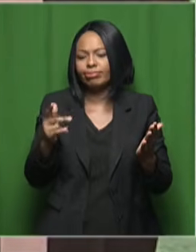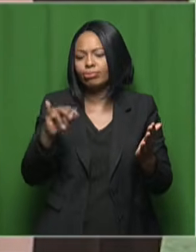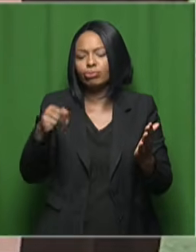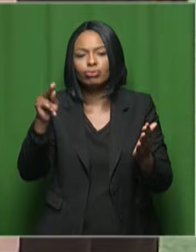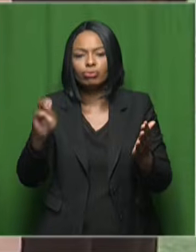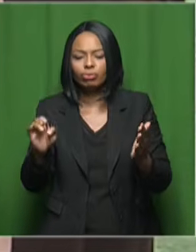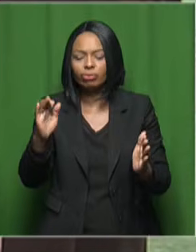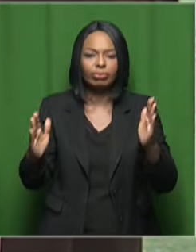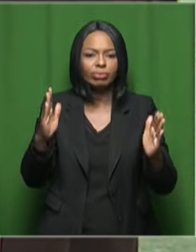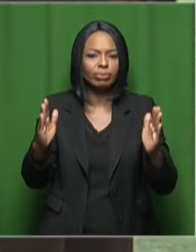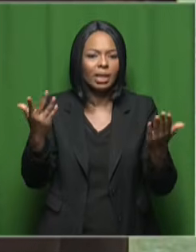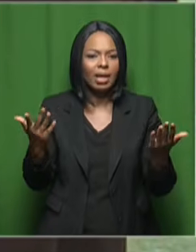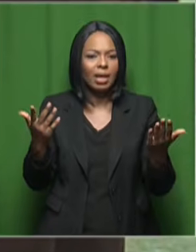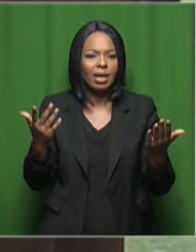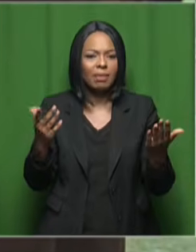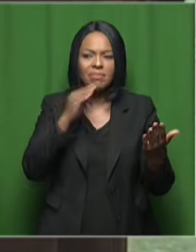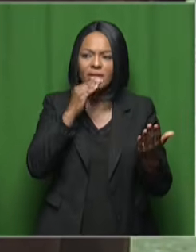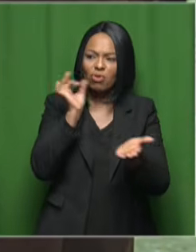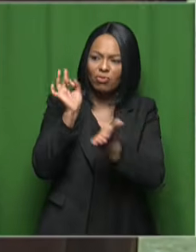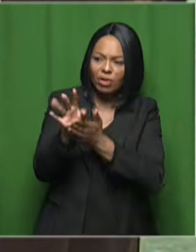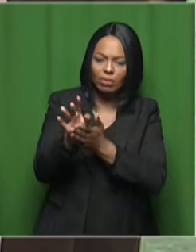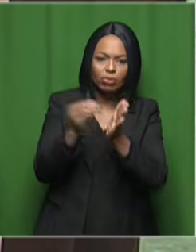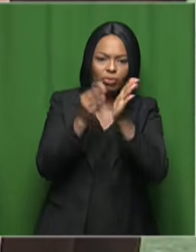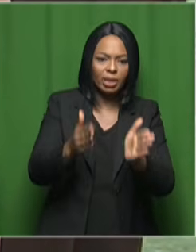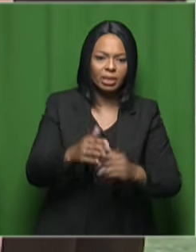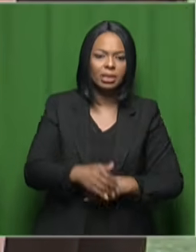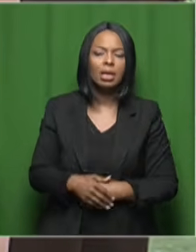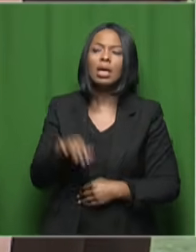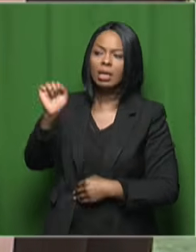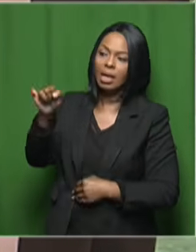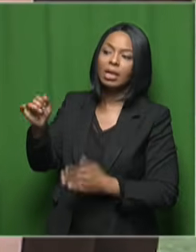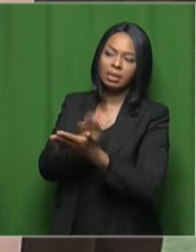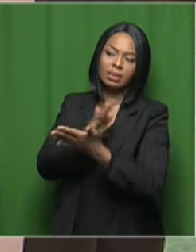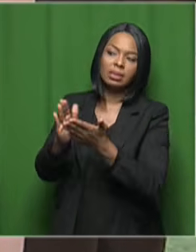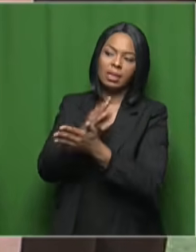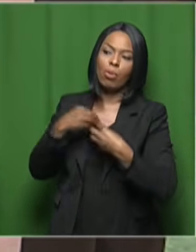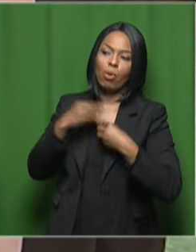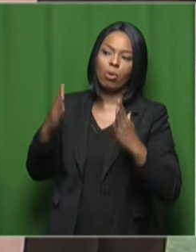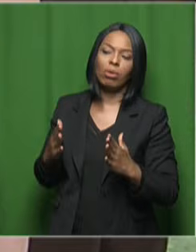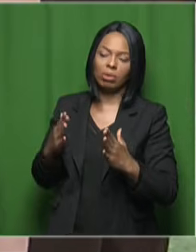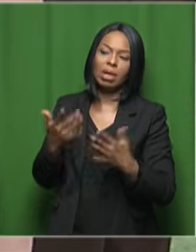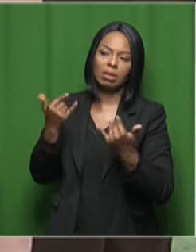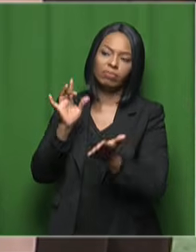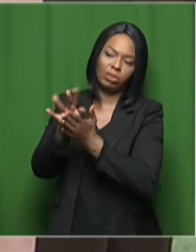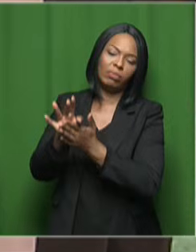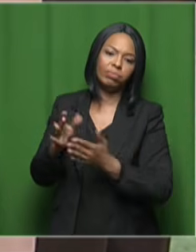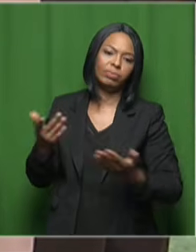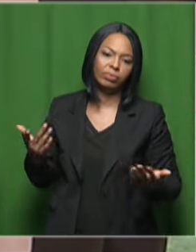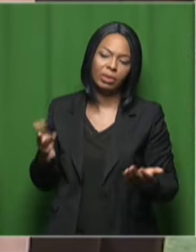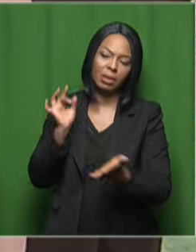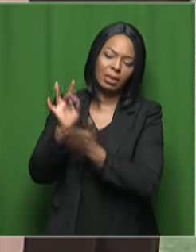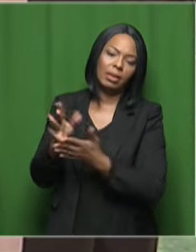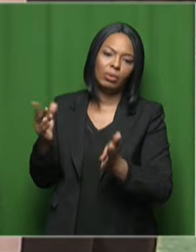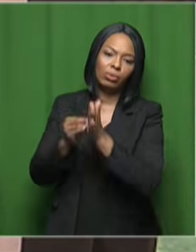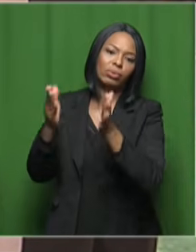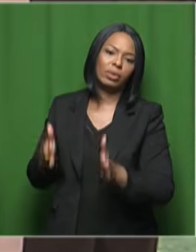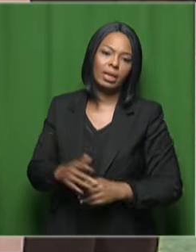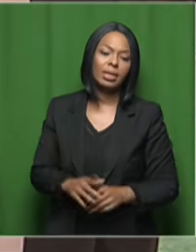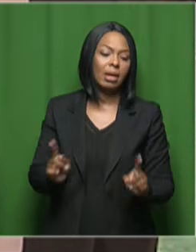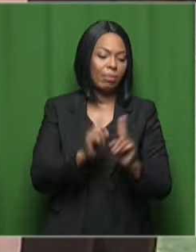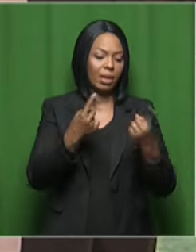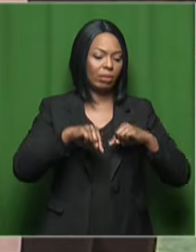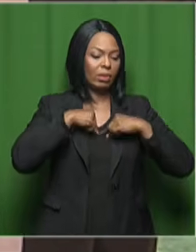are asked to leave? Yes, some landlords do that, but in our engagement with NSFAS, that is the last option.